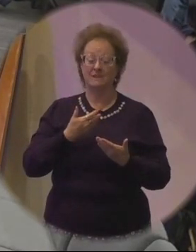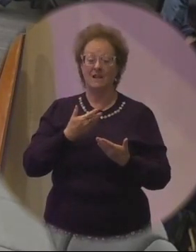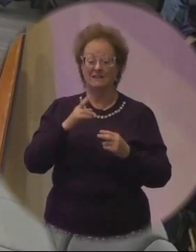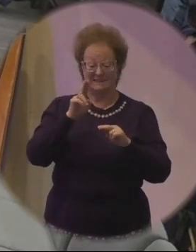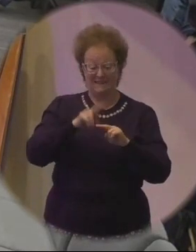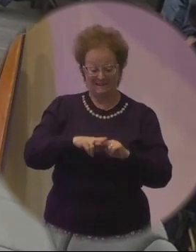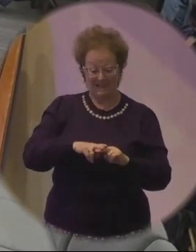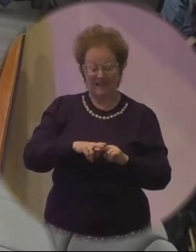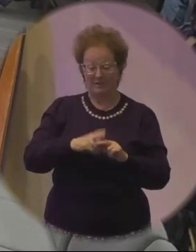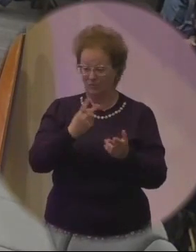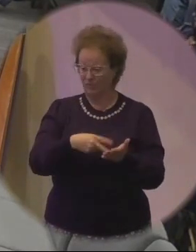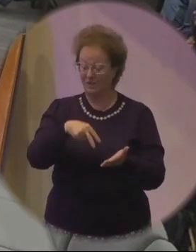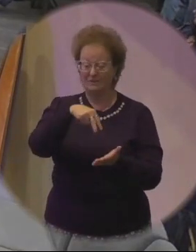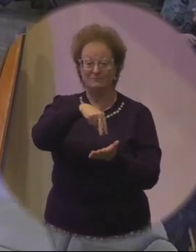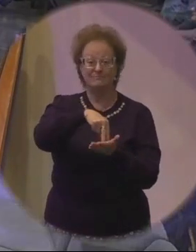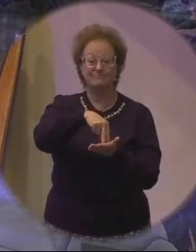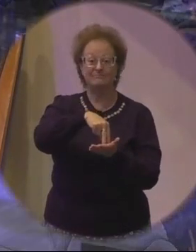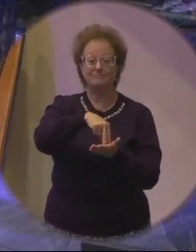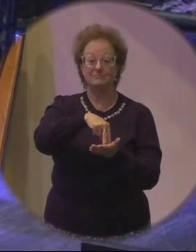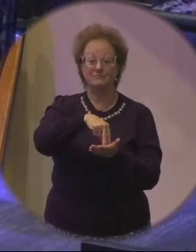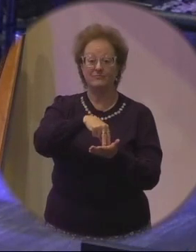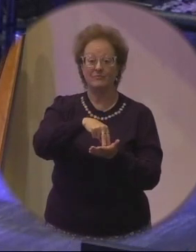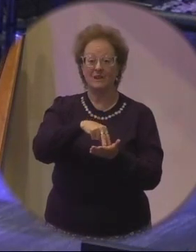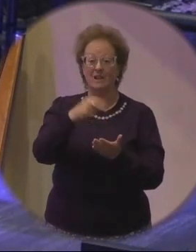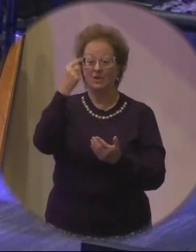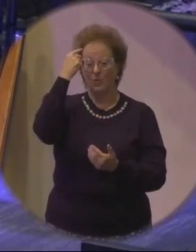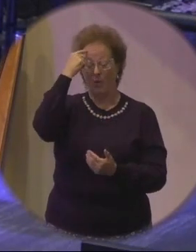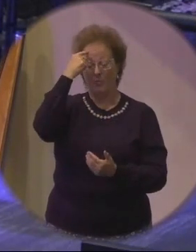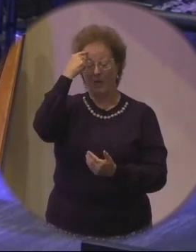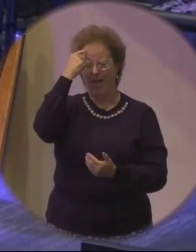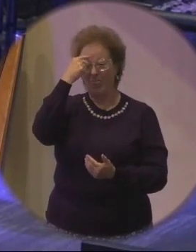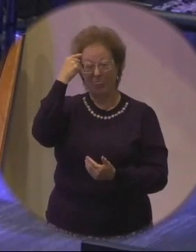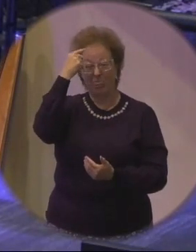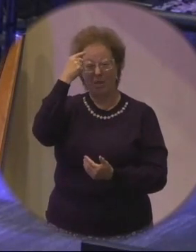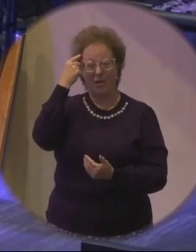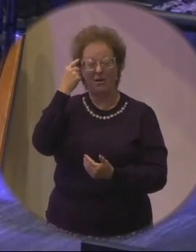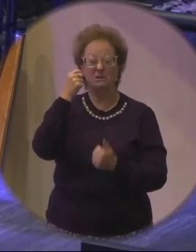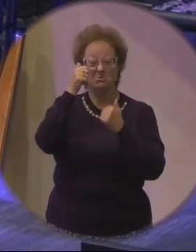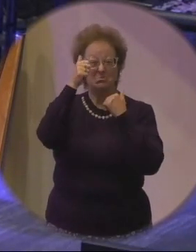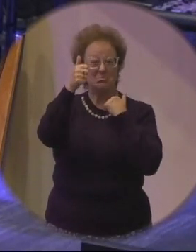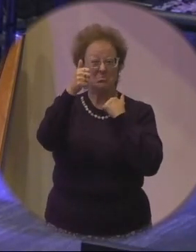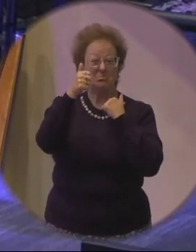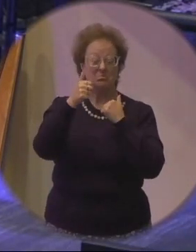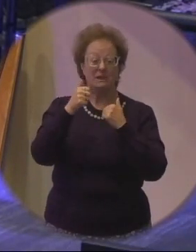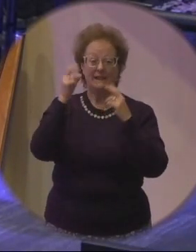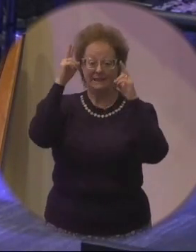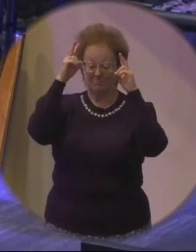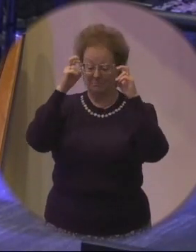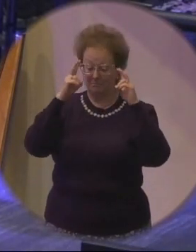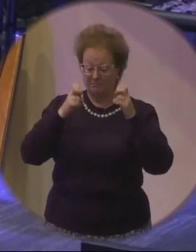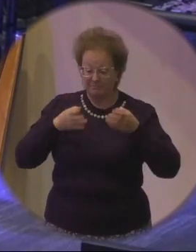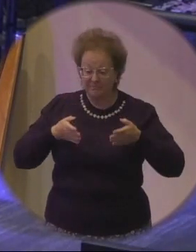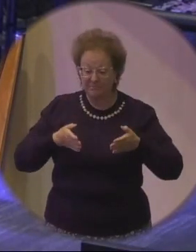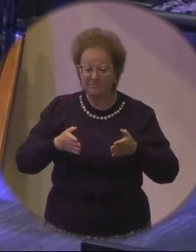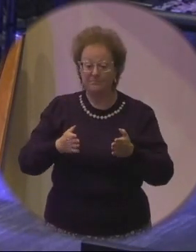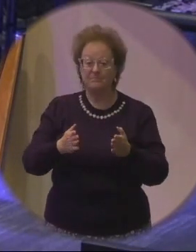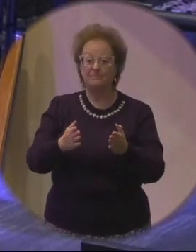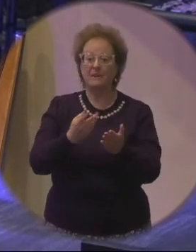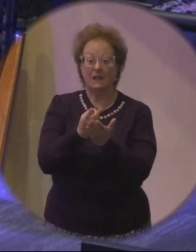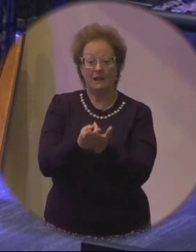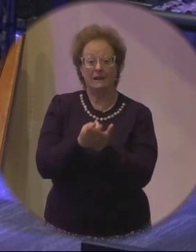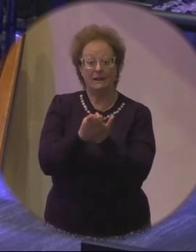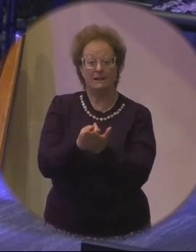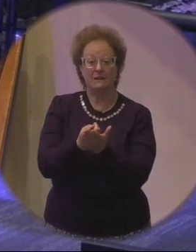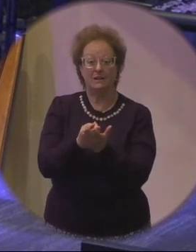sit down and when I rise up. You discern my thoughts from afar. You search out my path and my lying down and